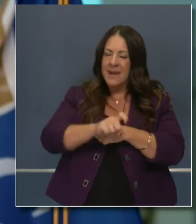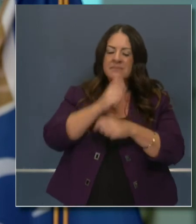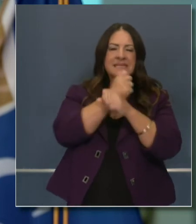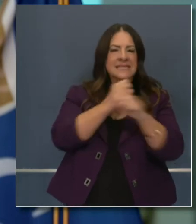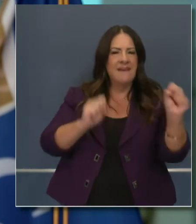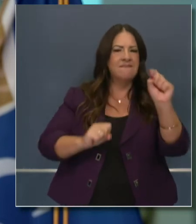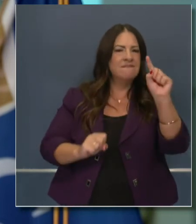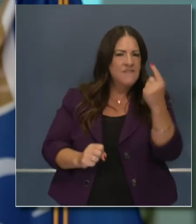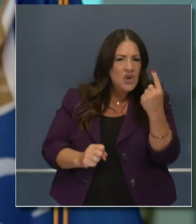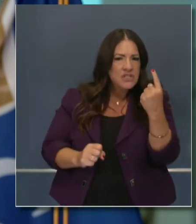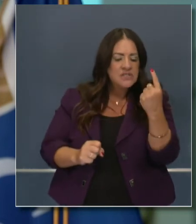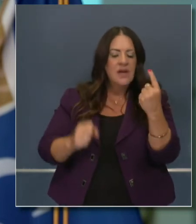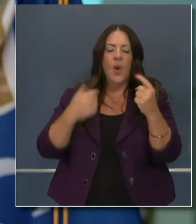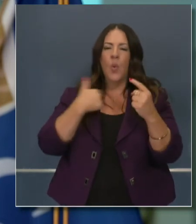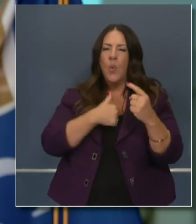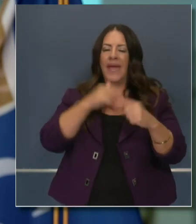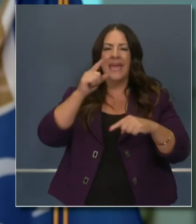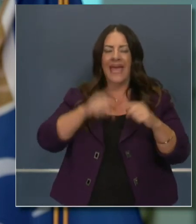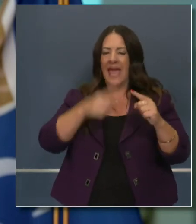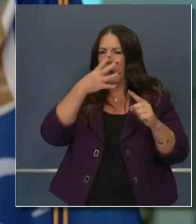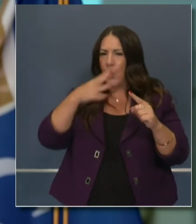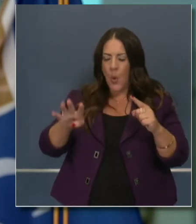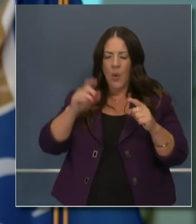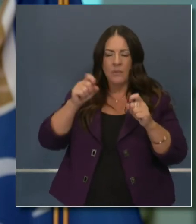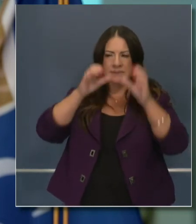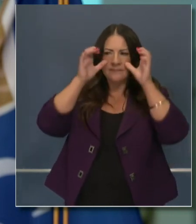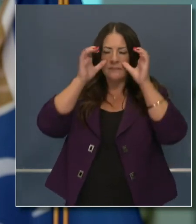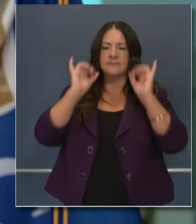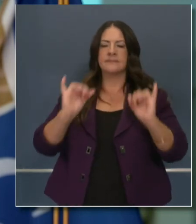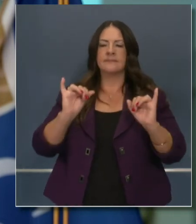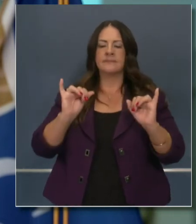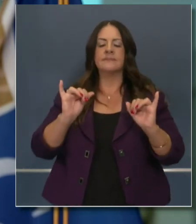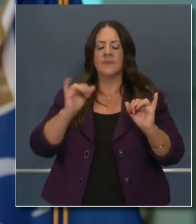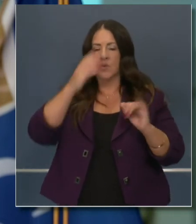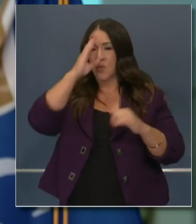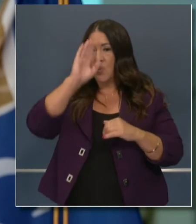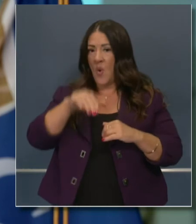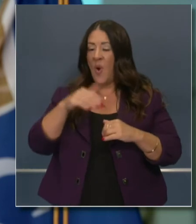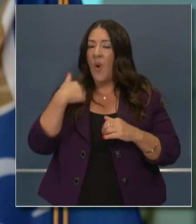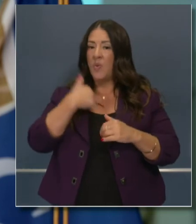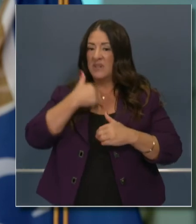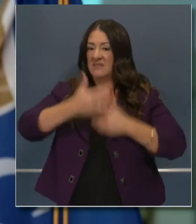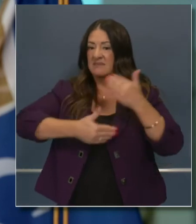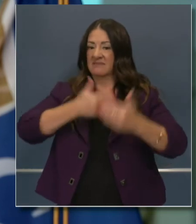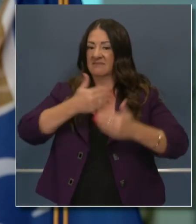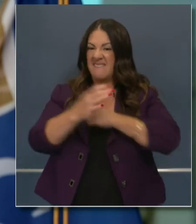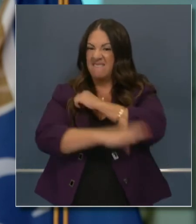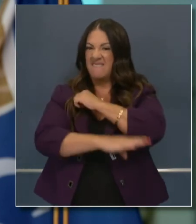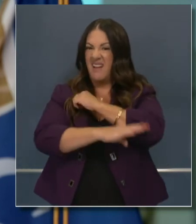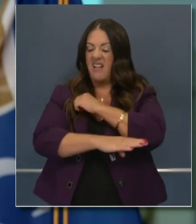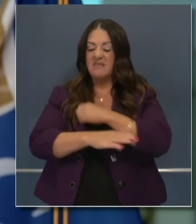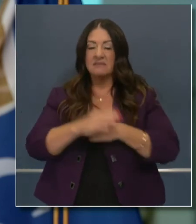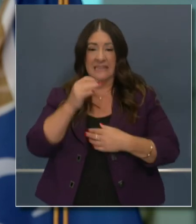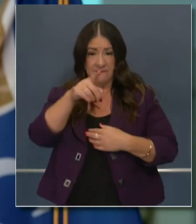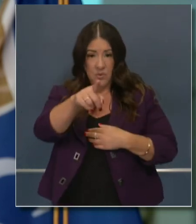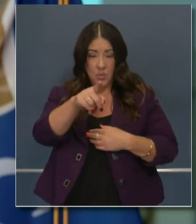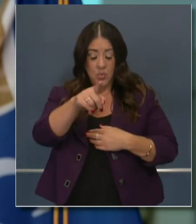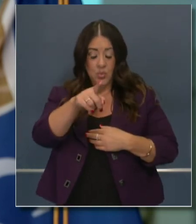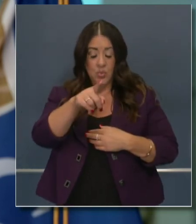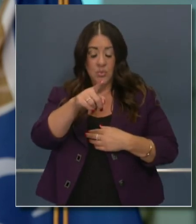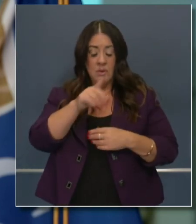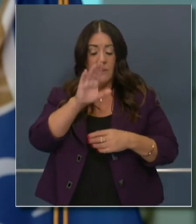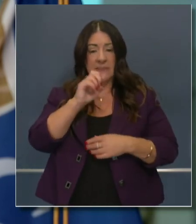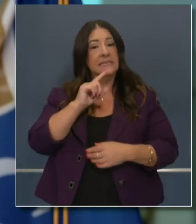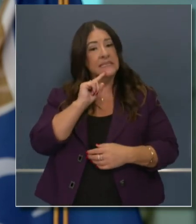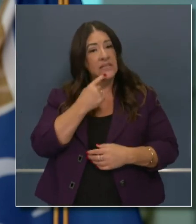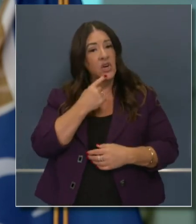with our eyes wide open, that we again are moving into the fall. And so if people can take seriously and not let